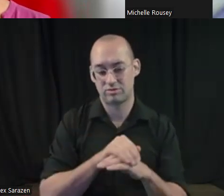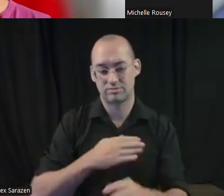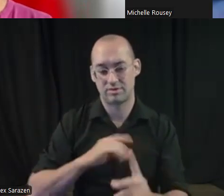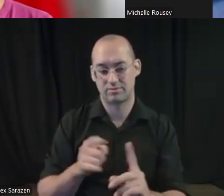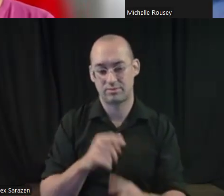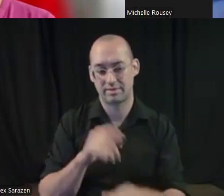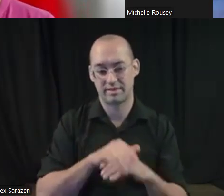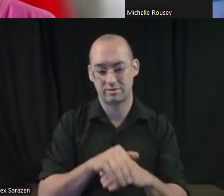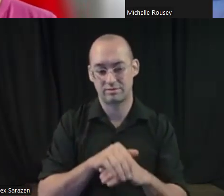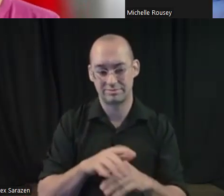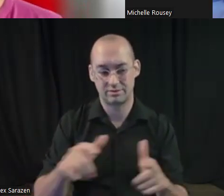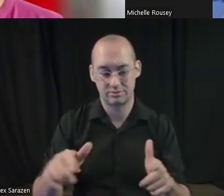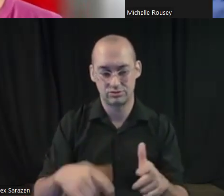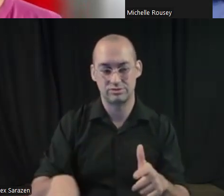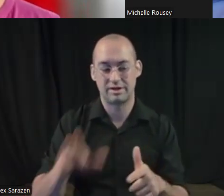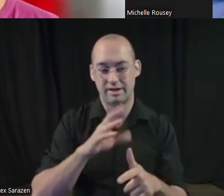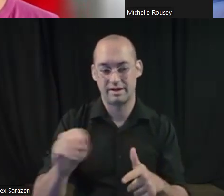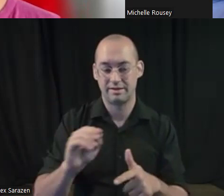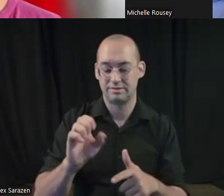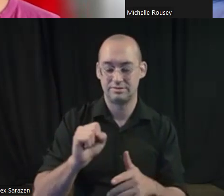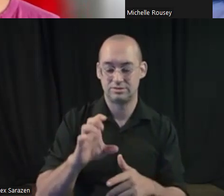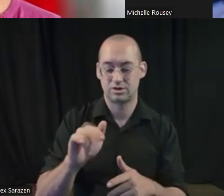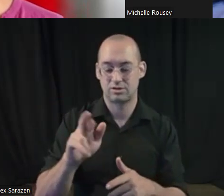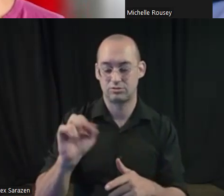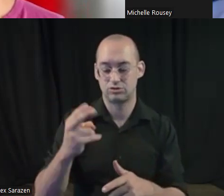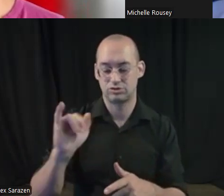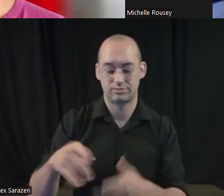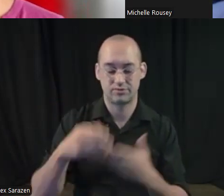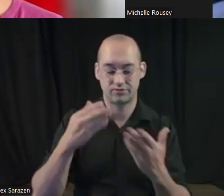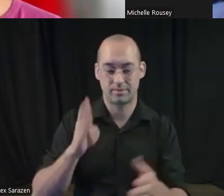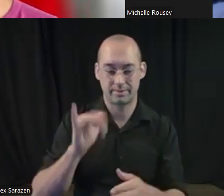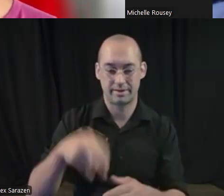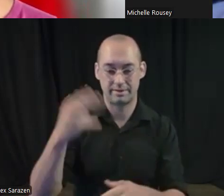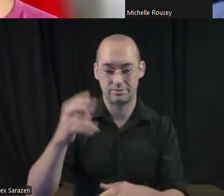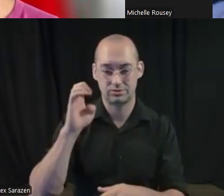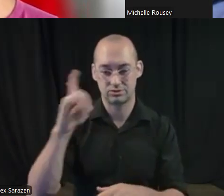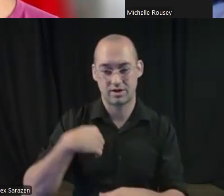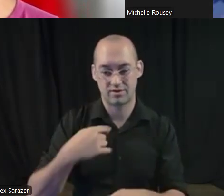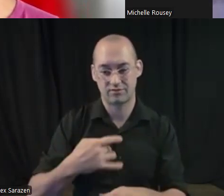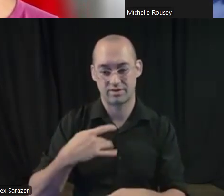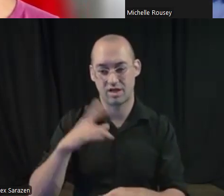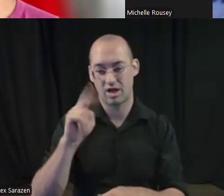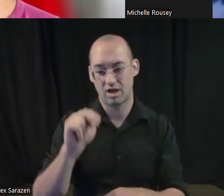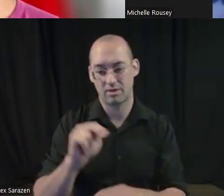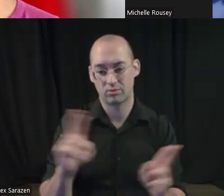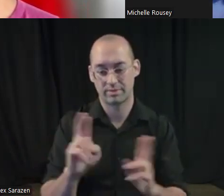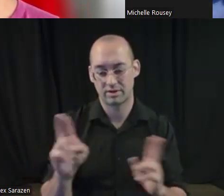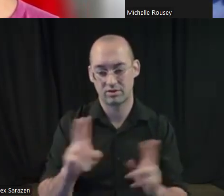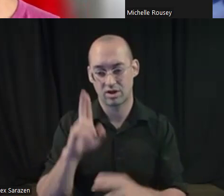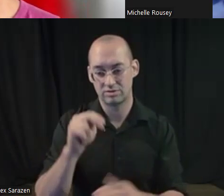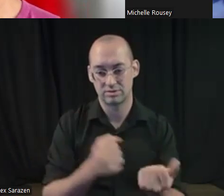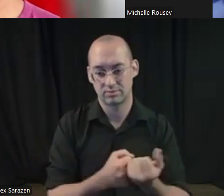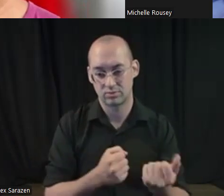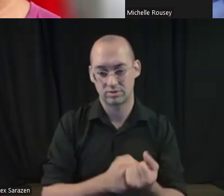as an extraordinary scholarship-provided higher education. I feel underprepared and undersupported every day to understand what's going